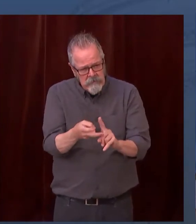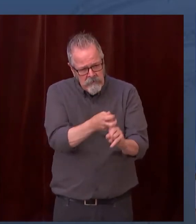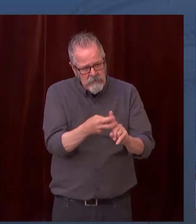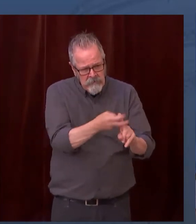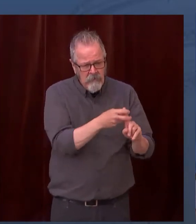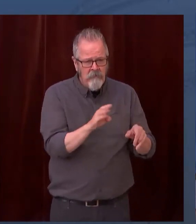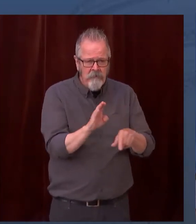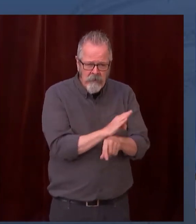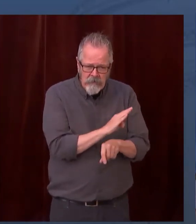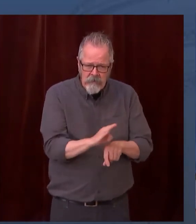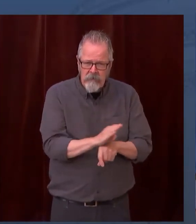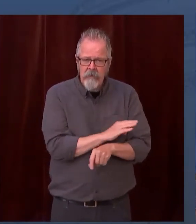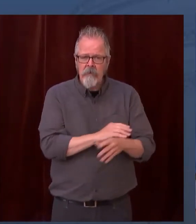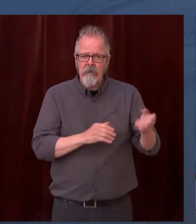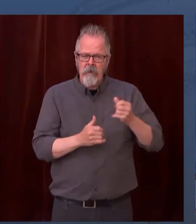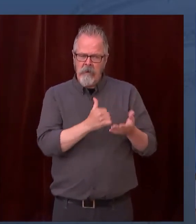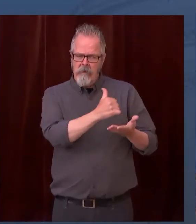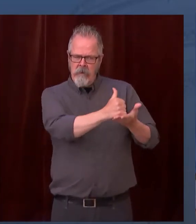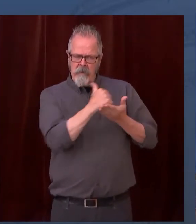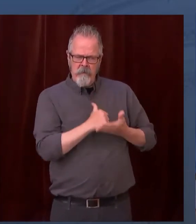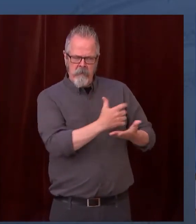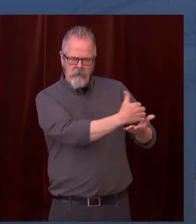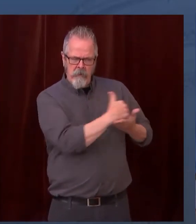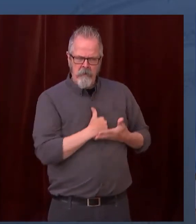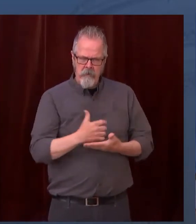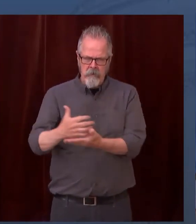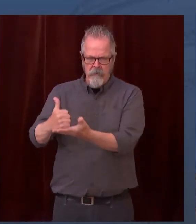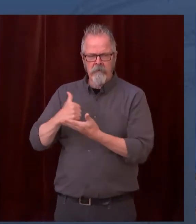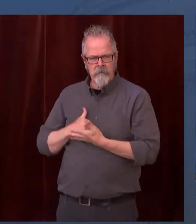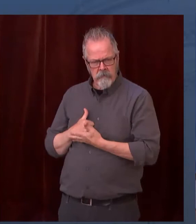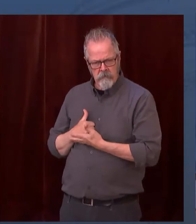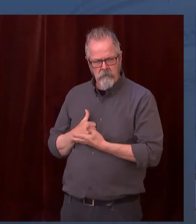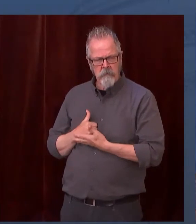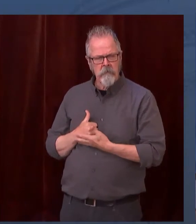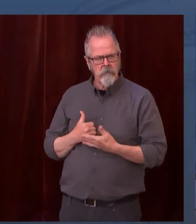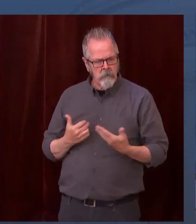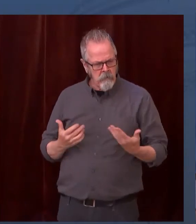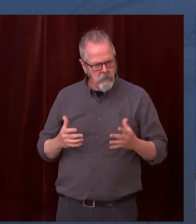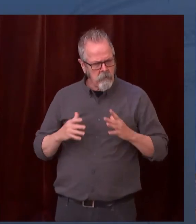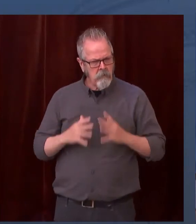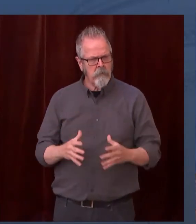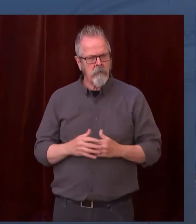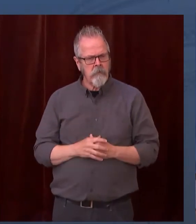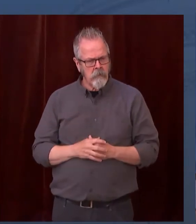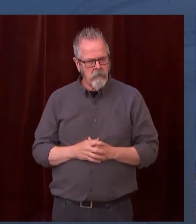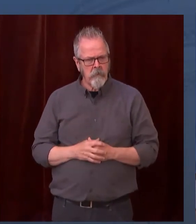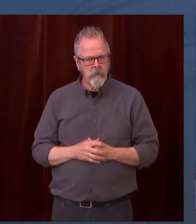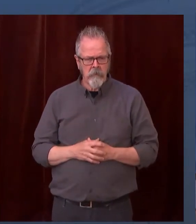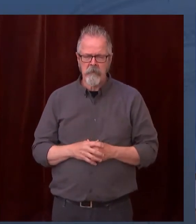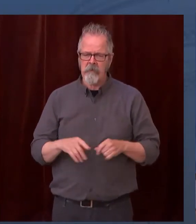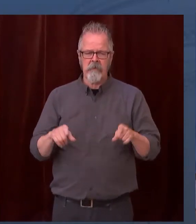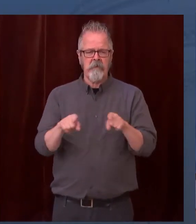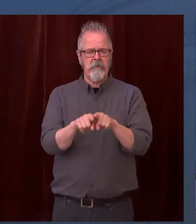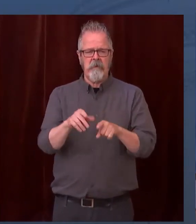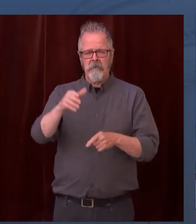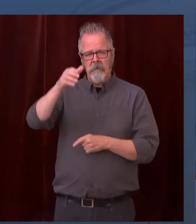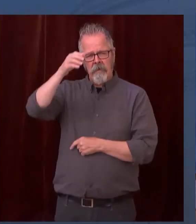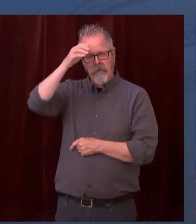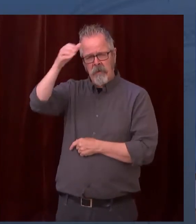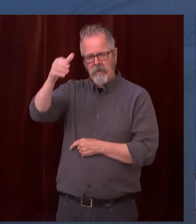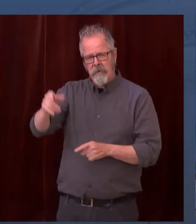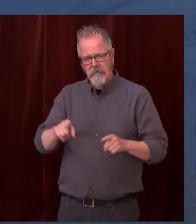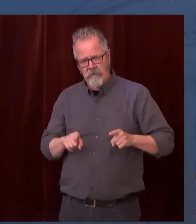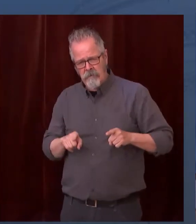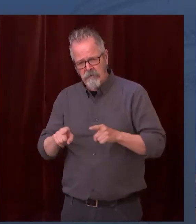Maybe that's a draft, but it's a good one, and it's a necessary one. And I think it's going to have good success. That's what I believe. On the